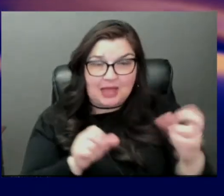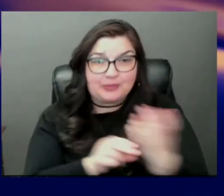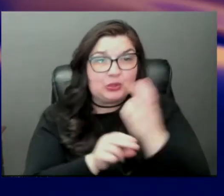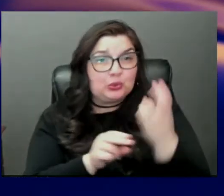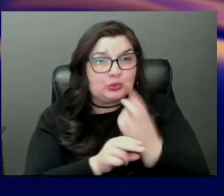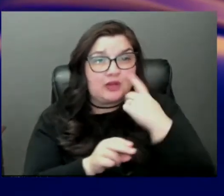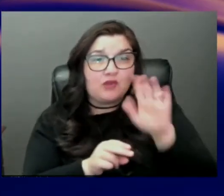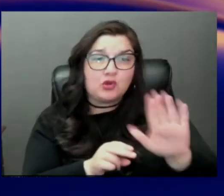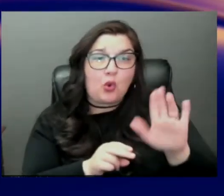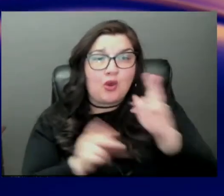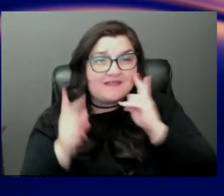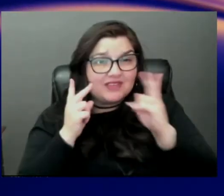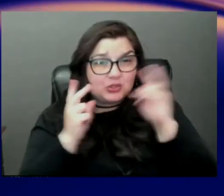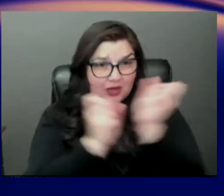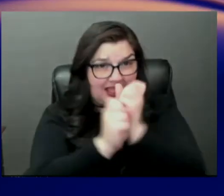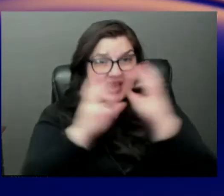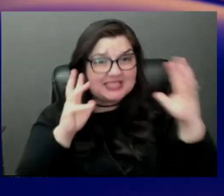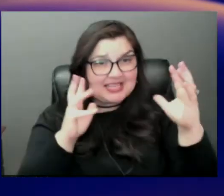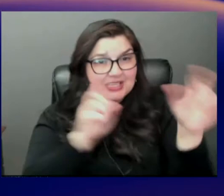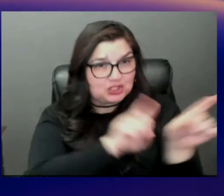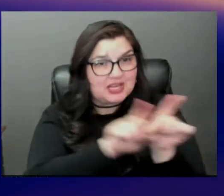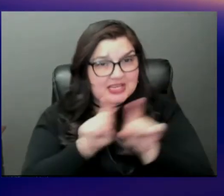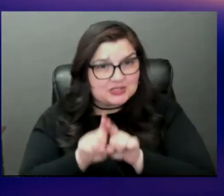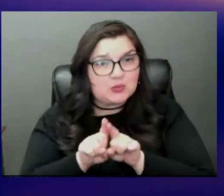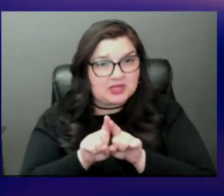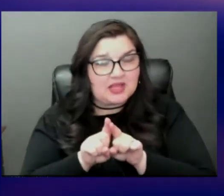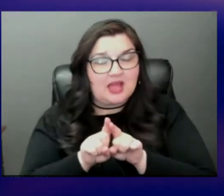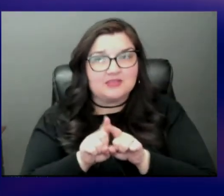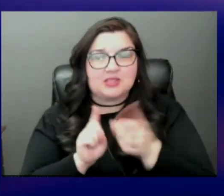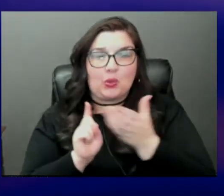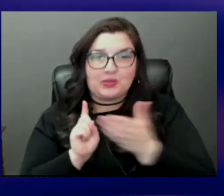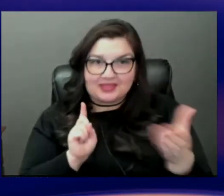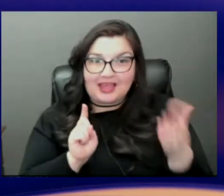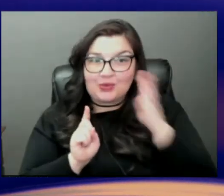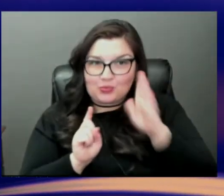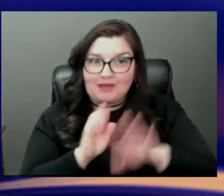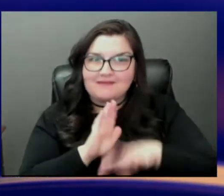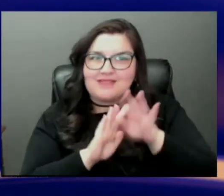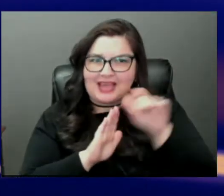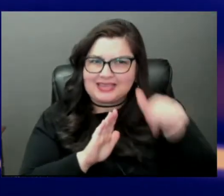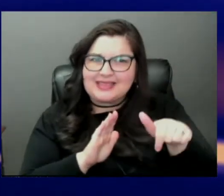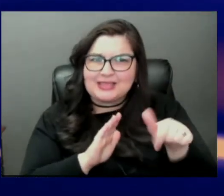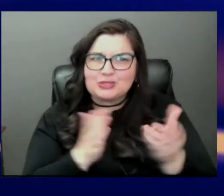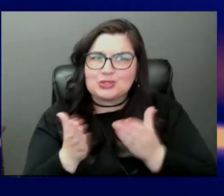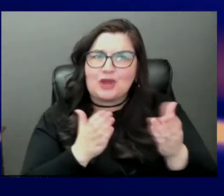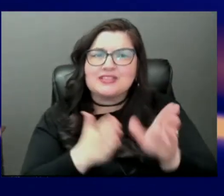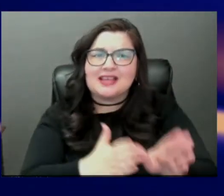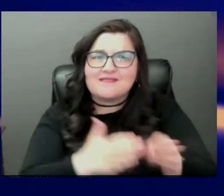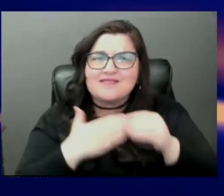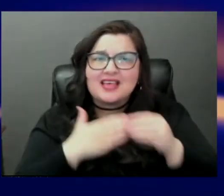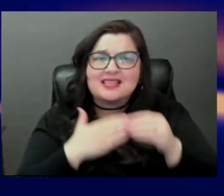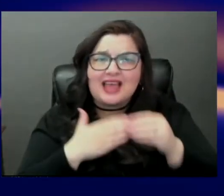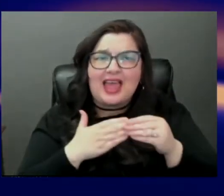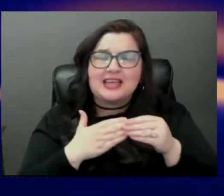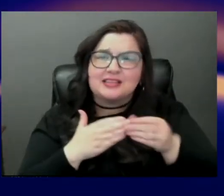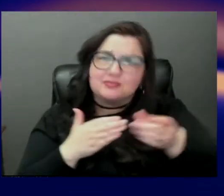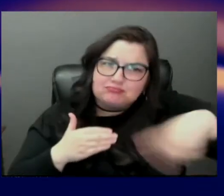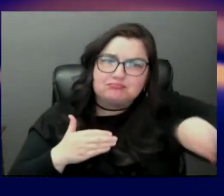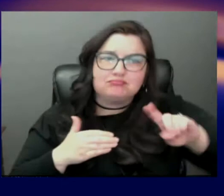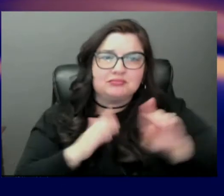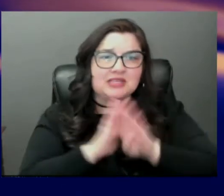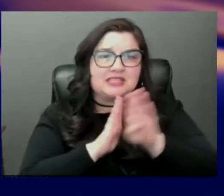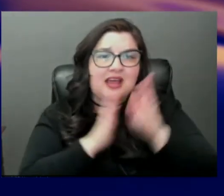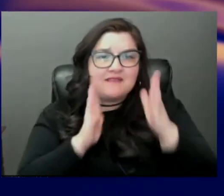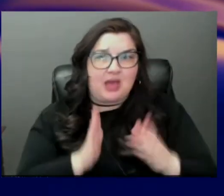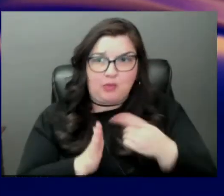as well. So the theme that you'll find in this service is that it's really flexible to enable developers to take it in the direction that they need